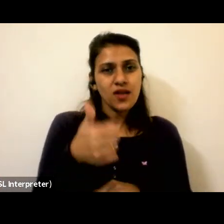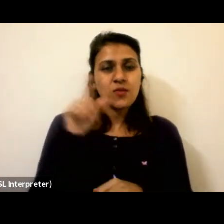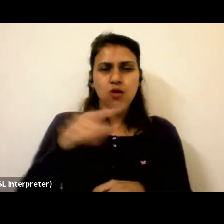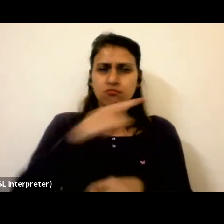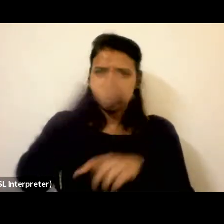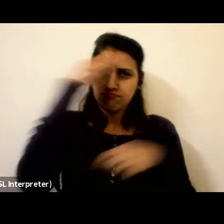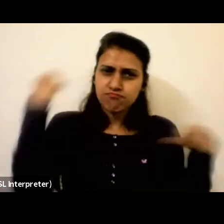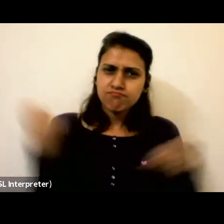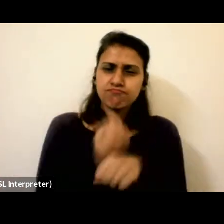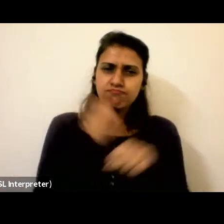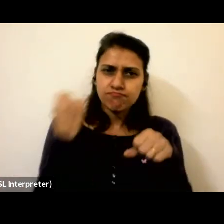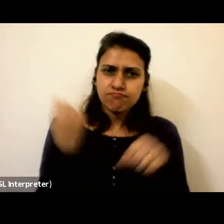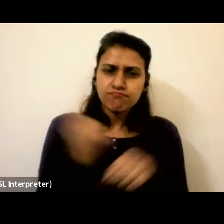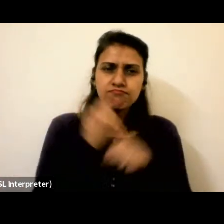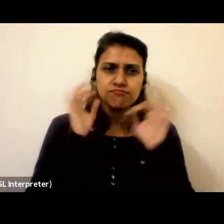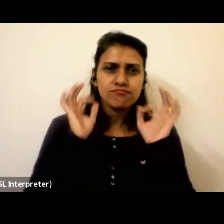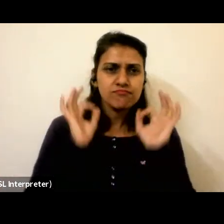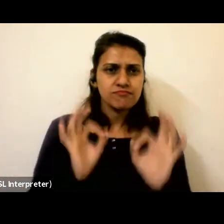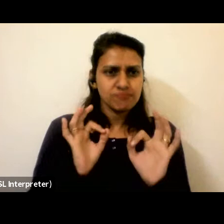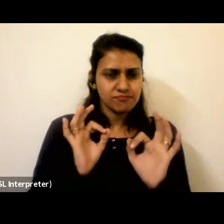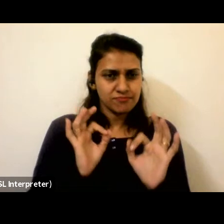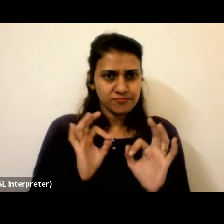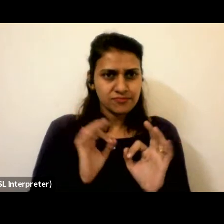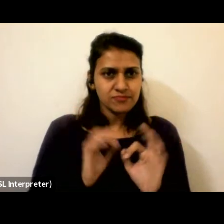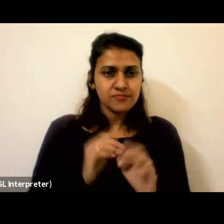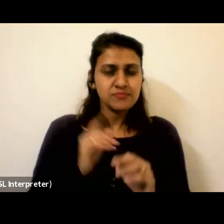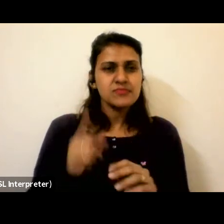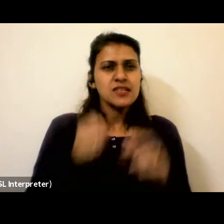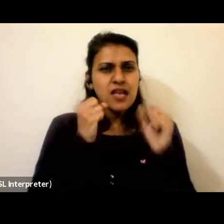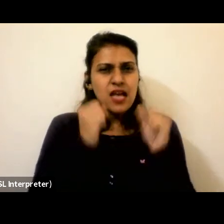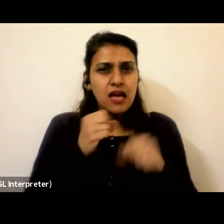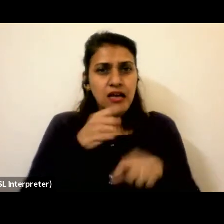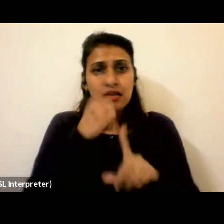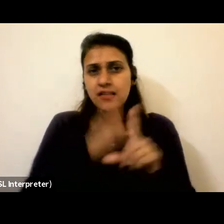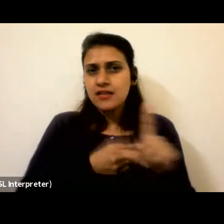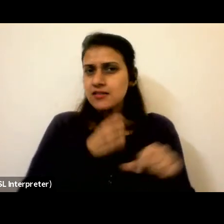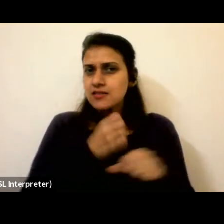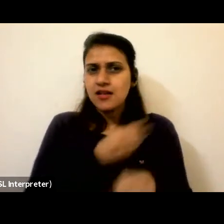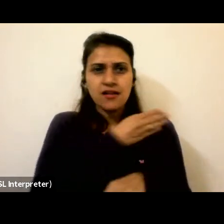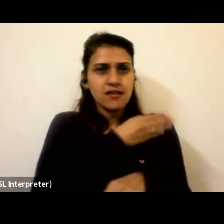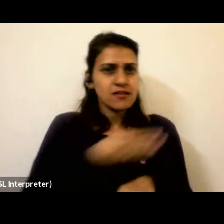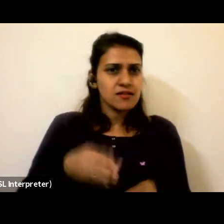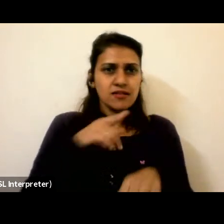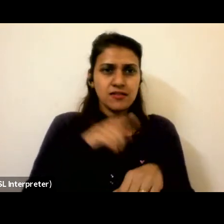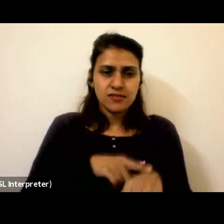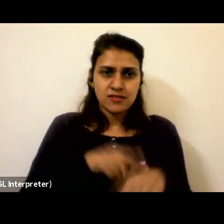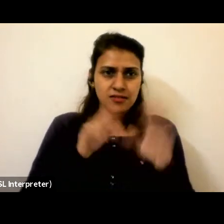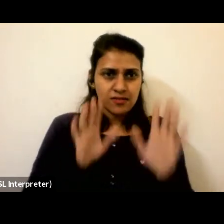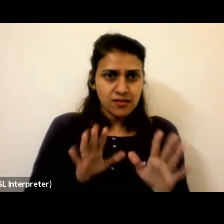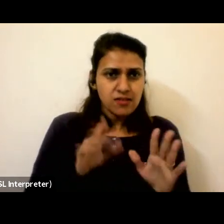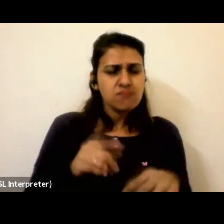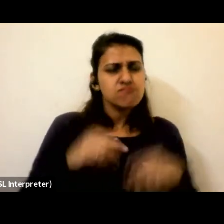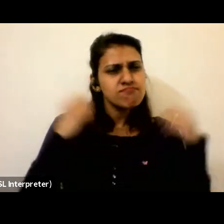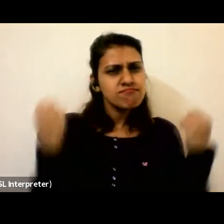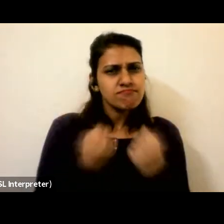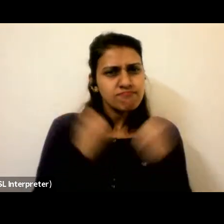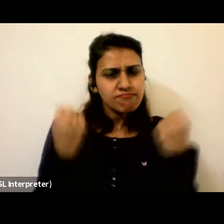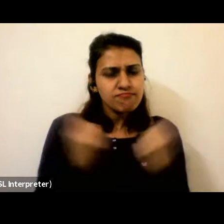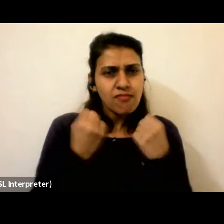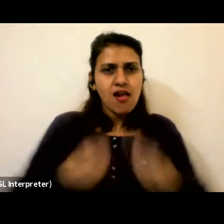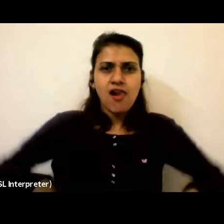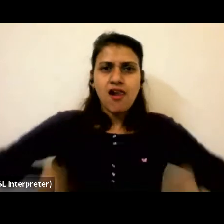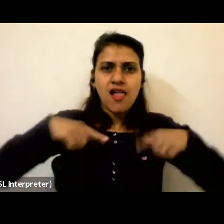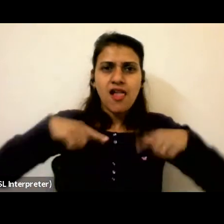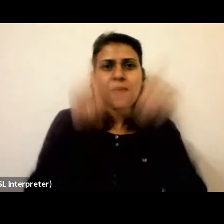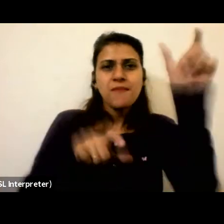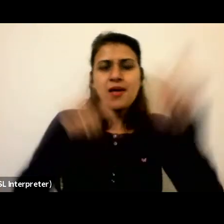efforts at spearheading this critical initiative, which has positively influenced many lives, are